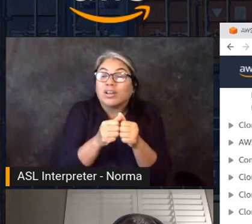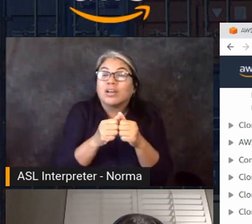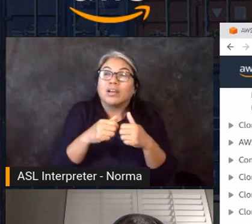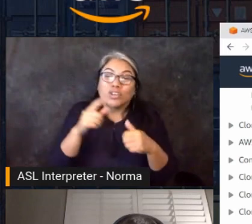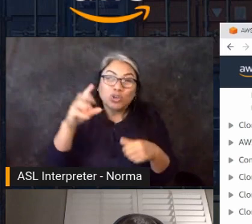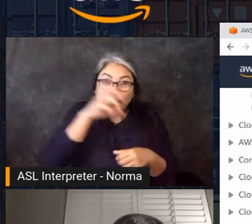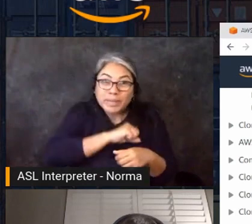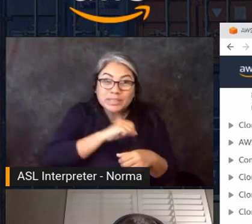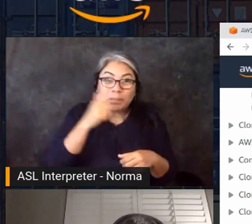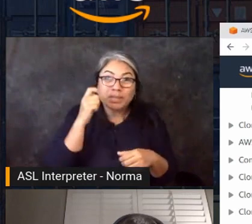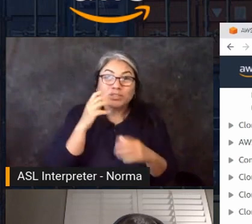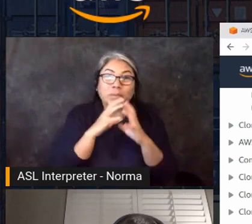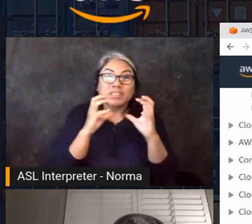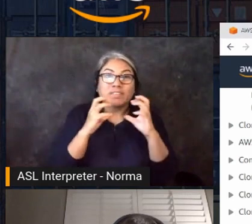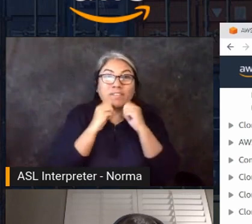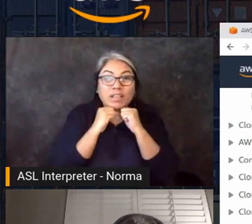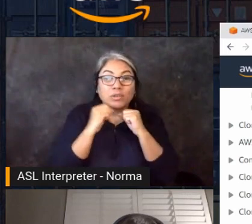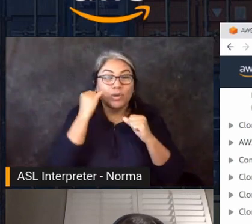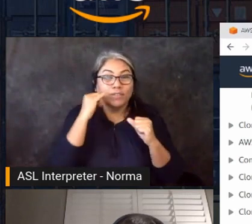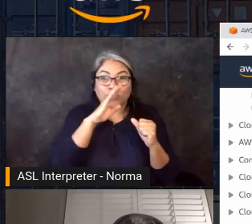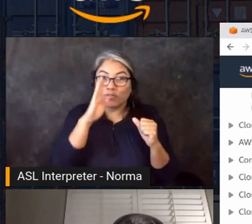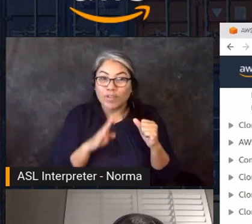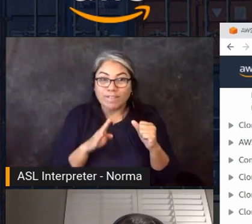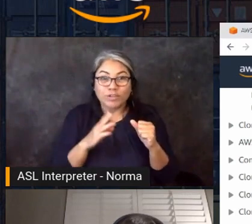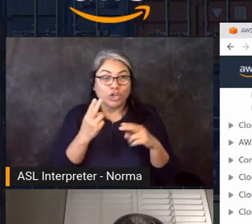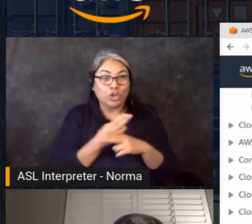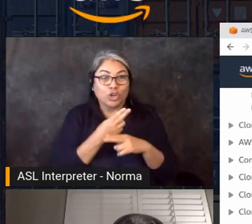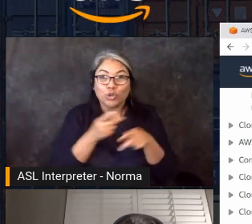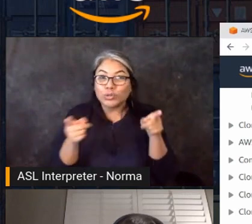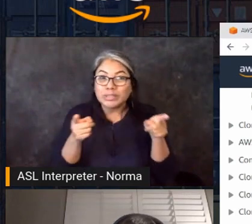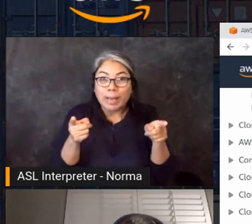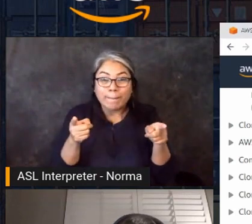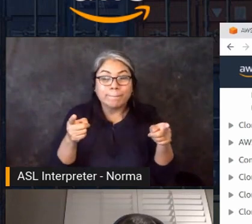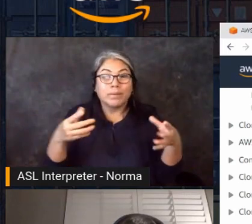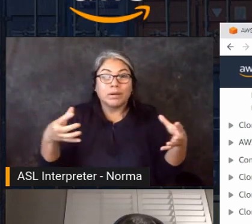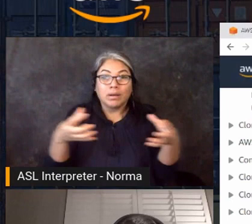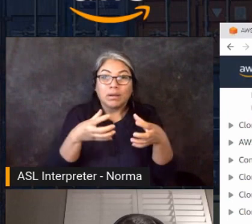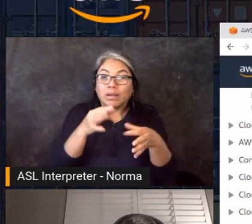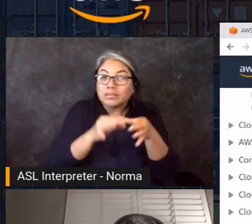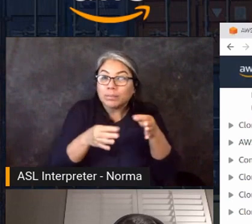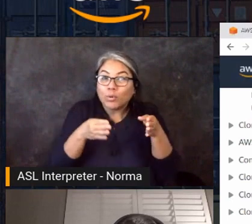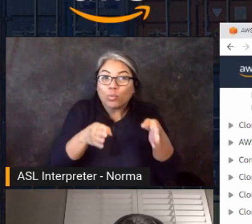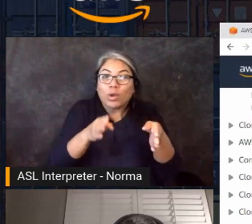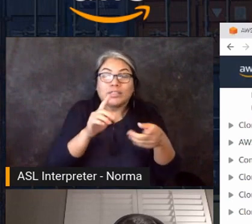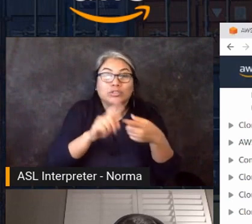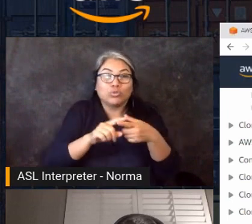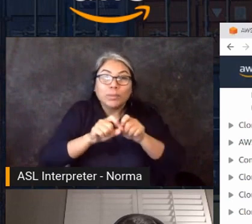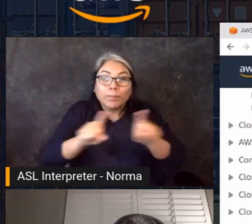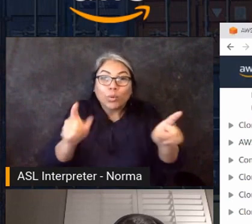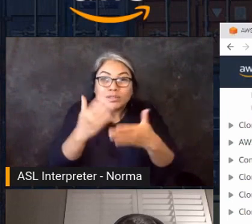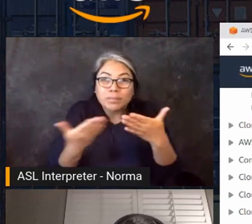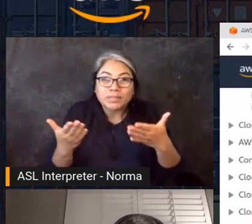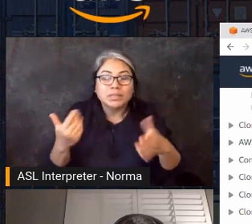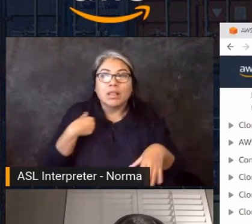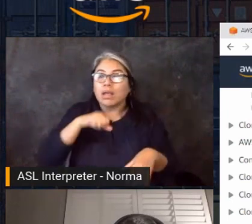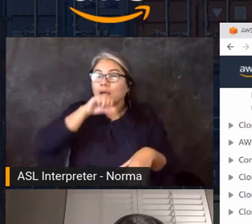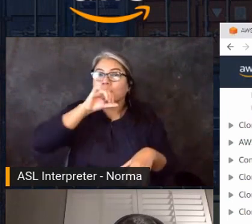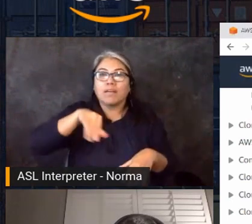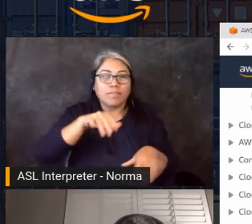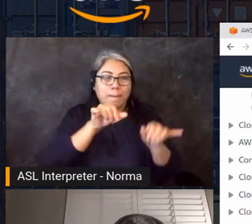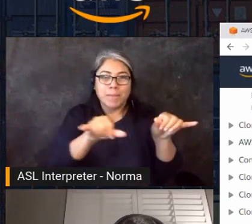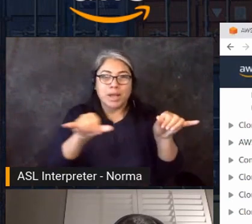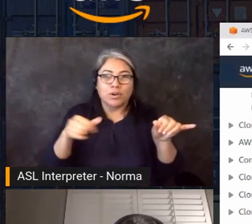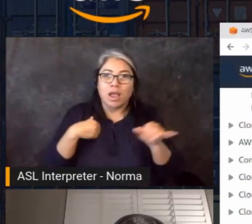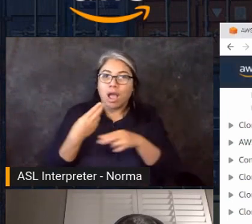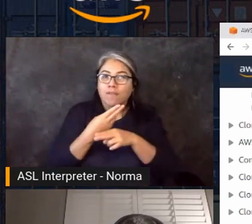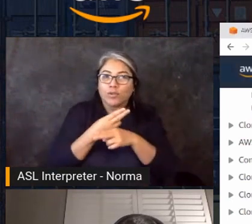have never used them in simple ways to deploy some things, like I love that pattern and I've used step functions a lot. And I love being